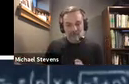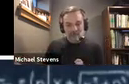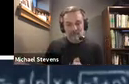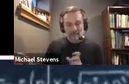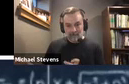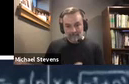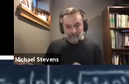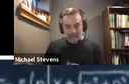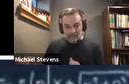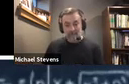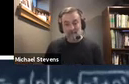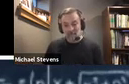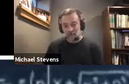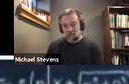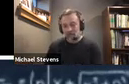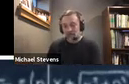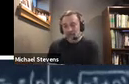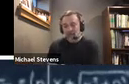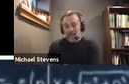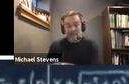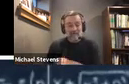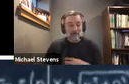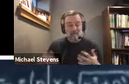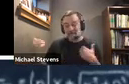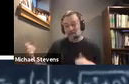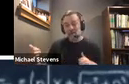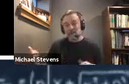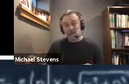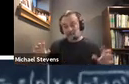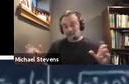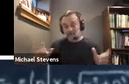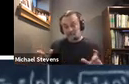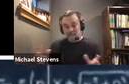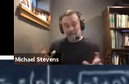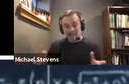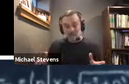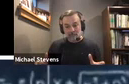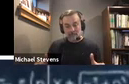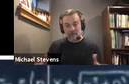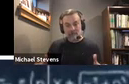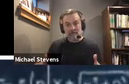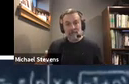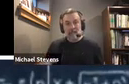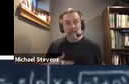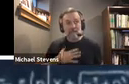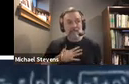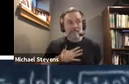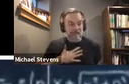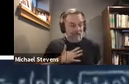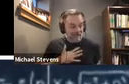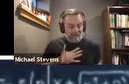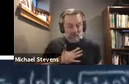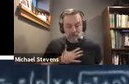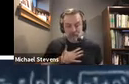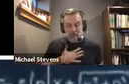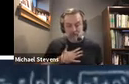transitions to MT in the text version. Uh, now Simone understands more of the technical piece of this. Uh, for me,